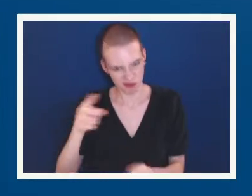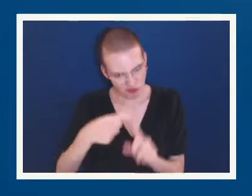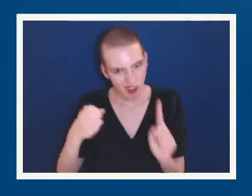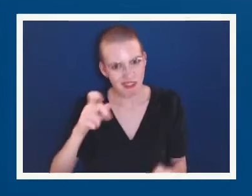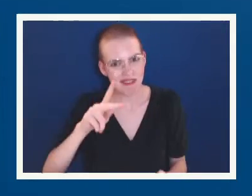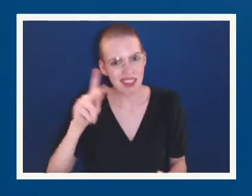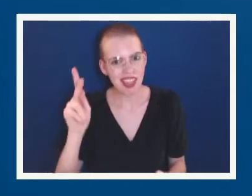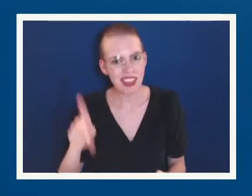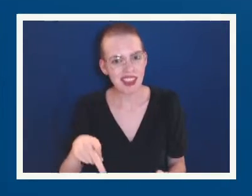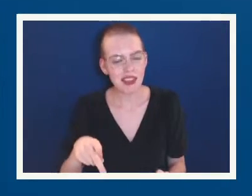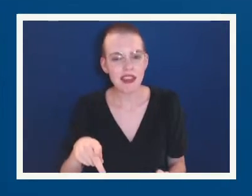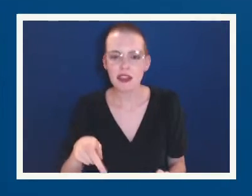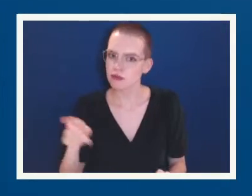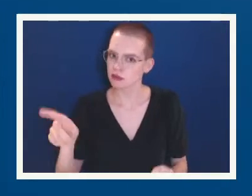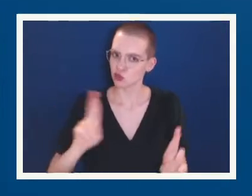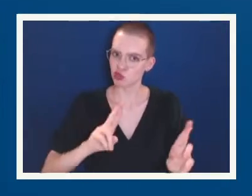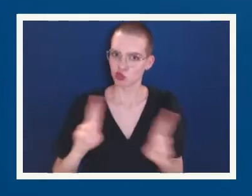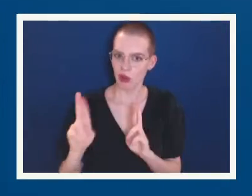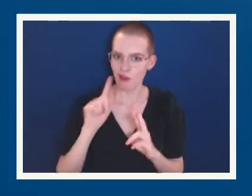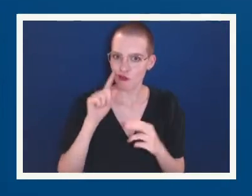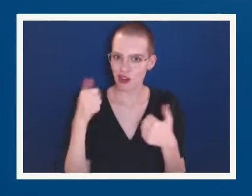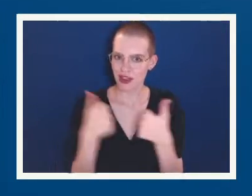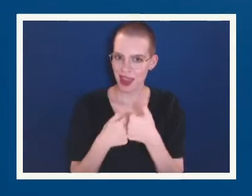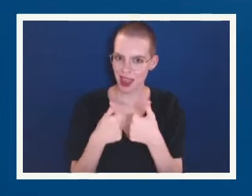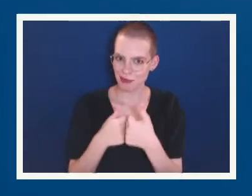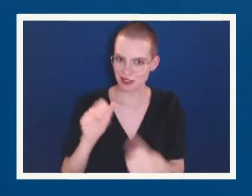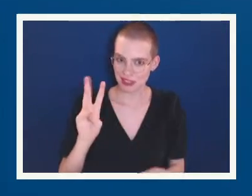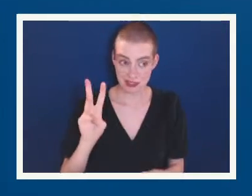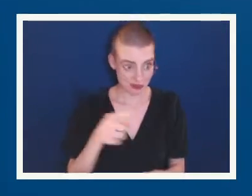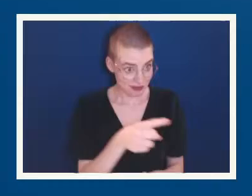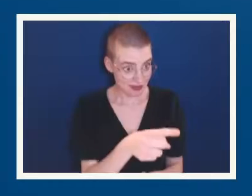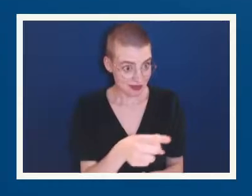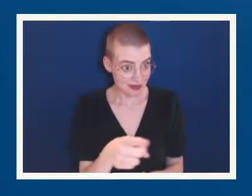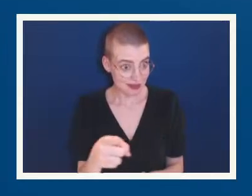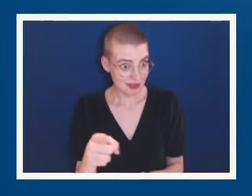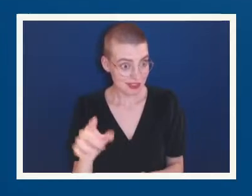She's ready for Game 6, like all of you.